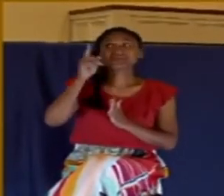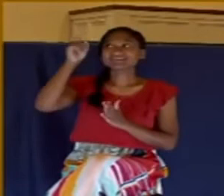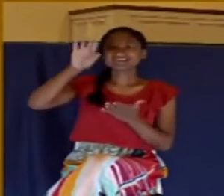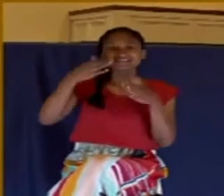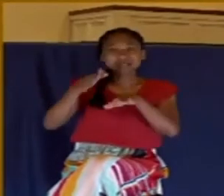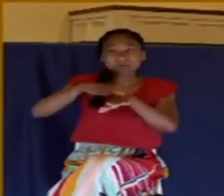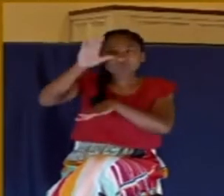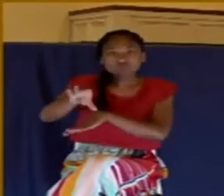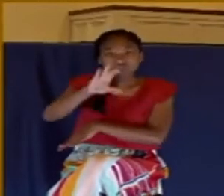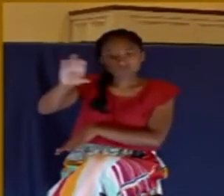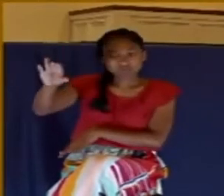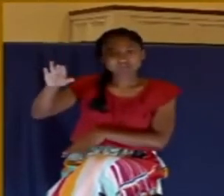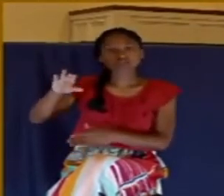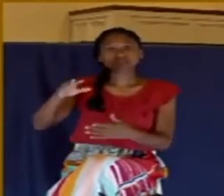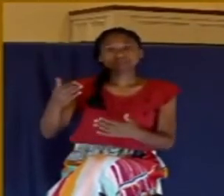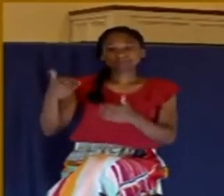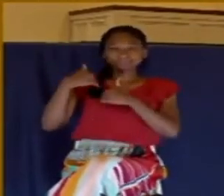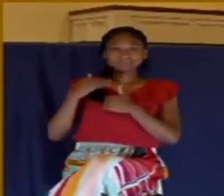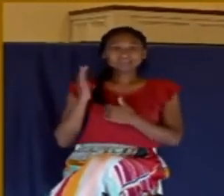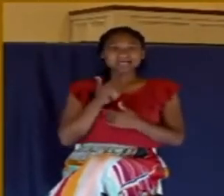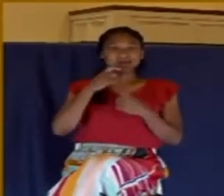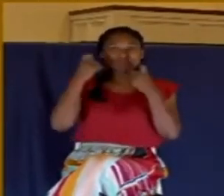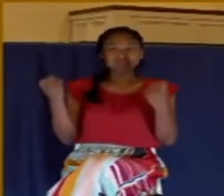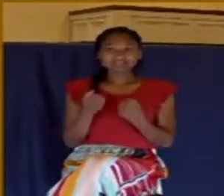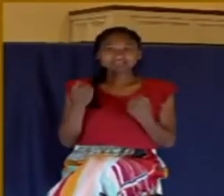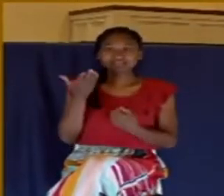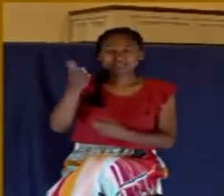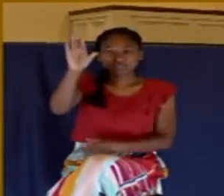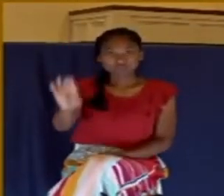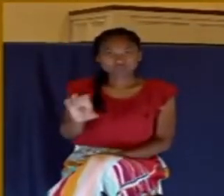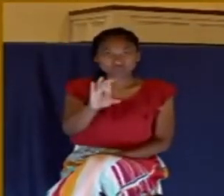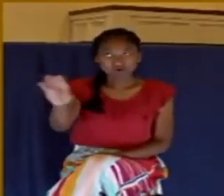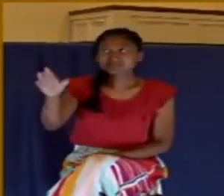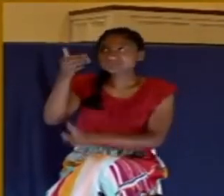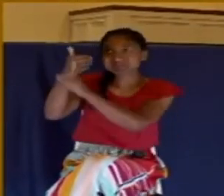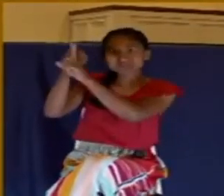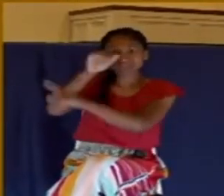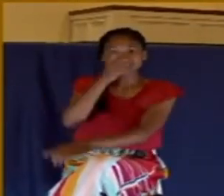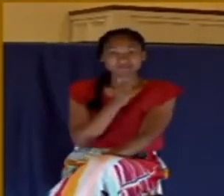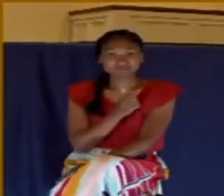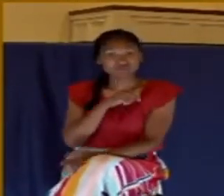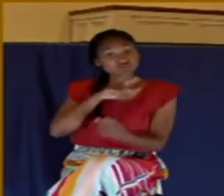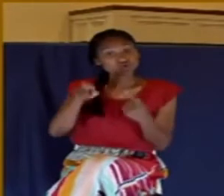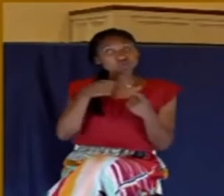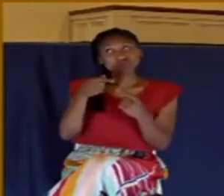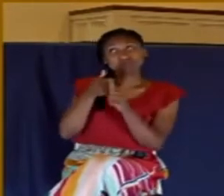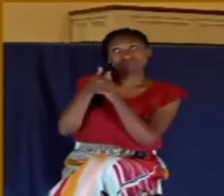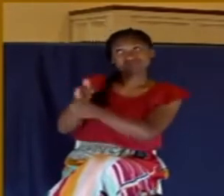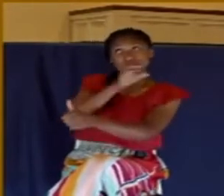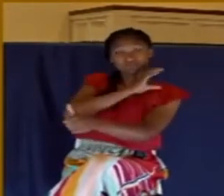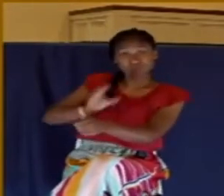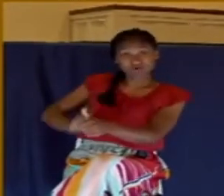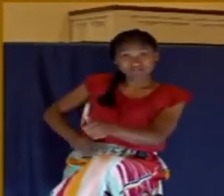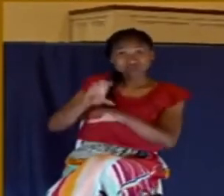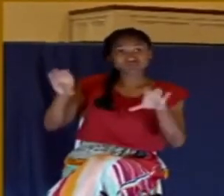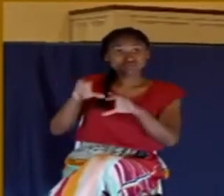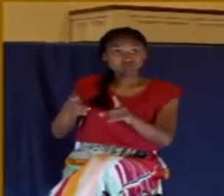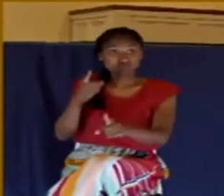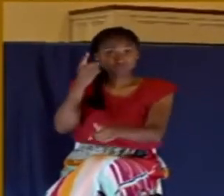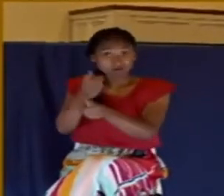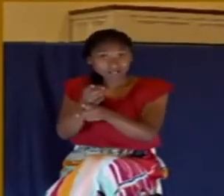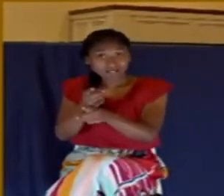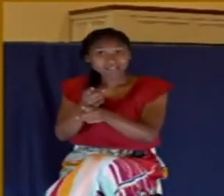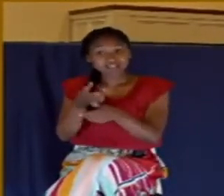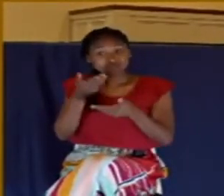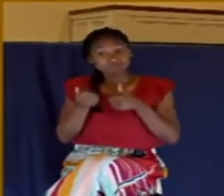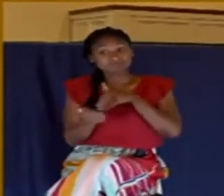cross. And so Jesus was a man of suffering. And there's a sense in which you, when you follow Christ and you do what's right and you're